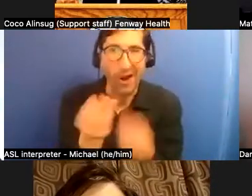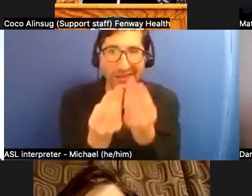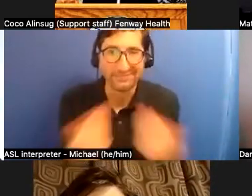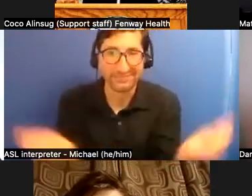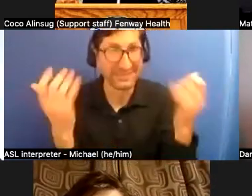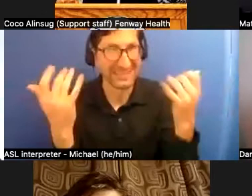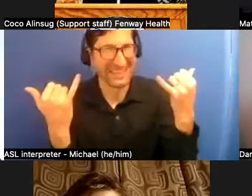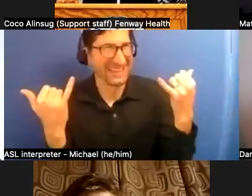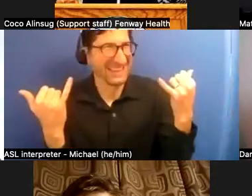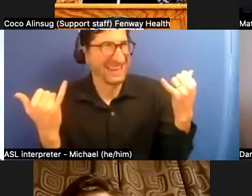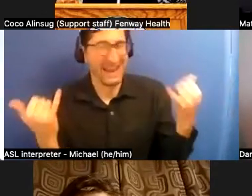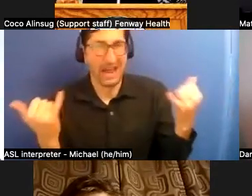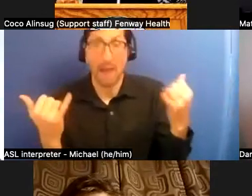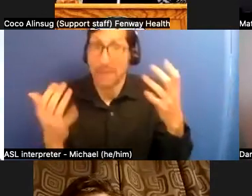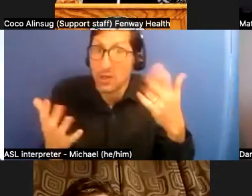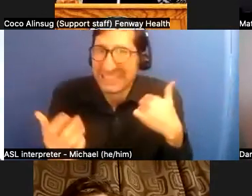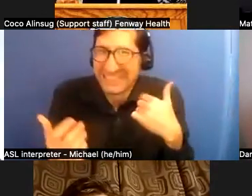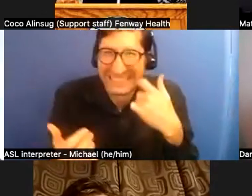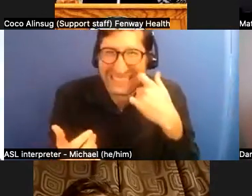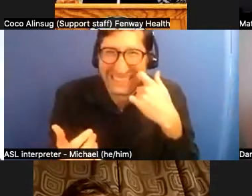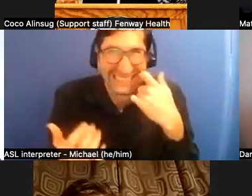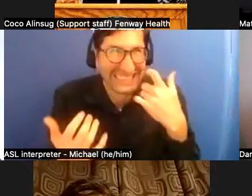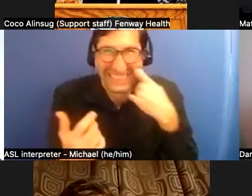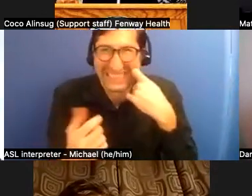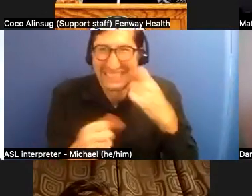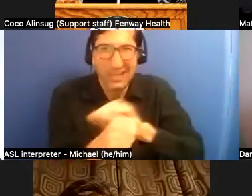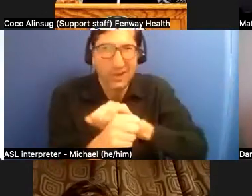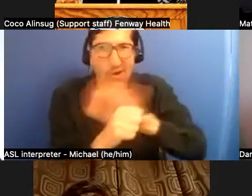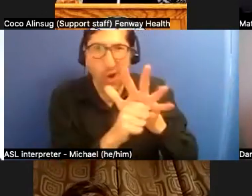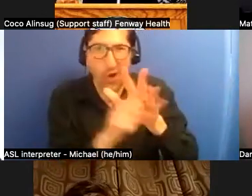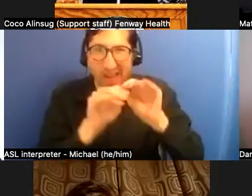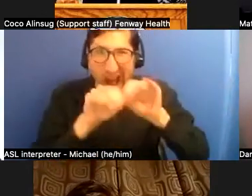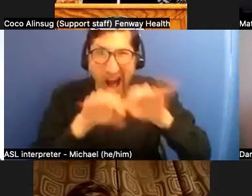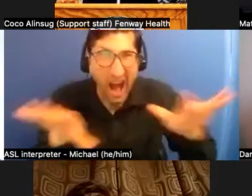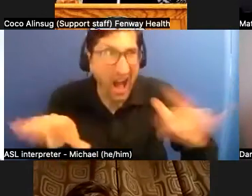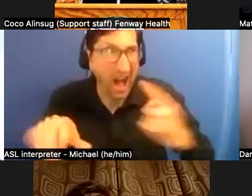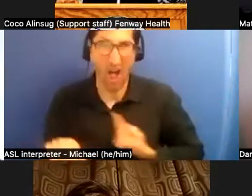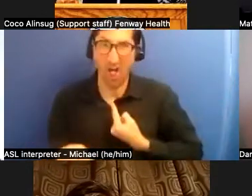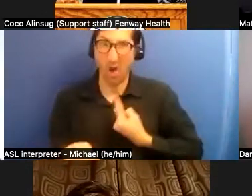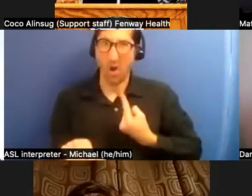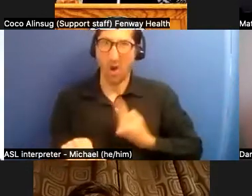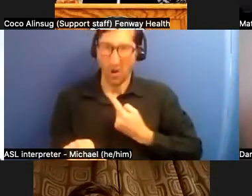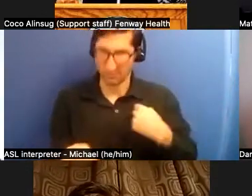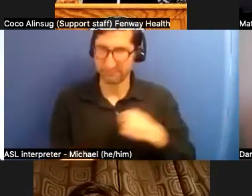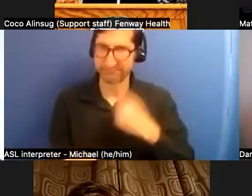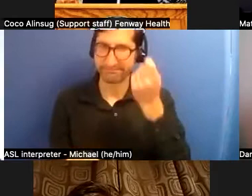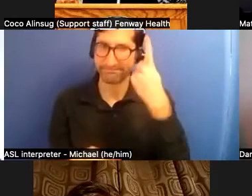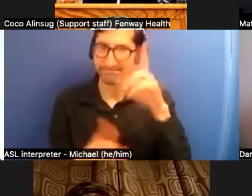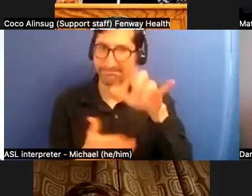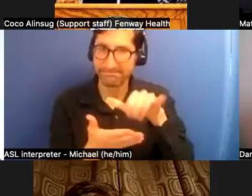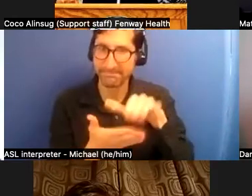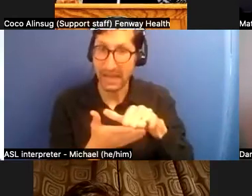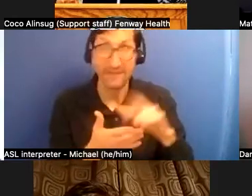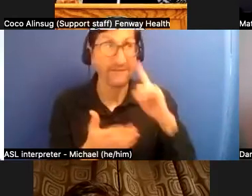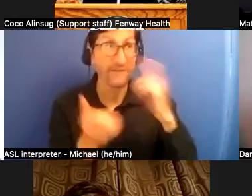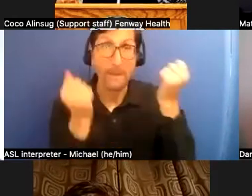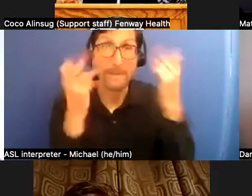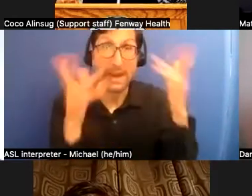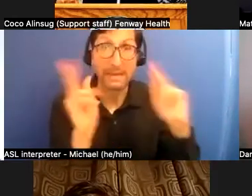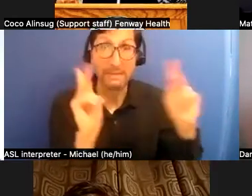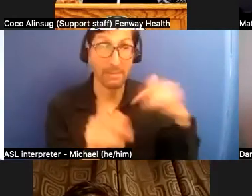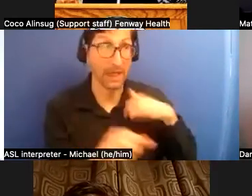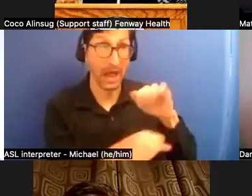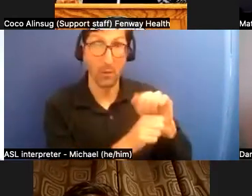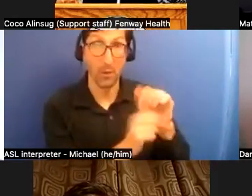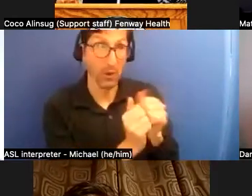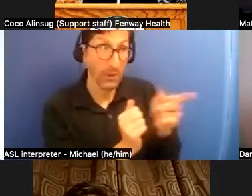post-pandemic, we all know what it's like to feel really alone and the despair that can come along with that. You know, for a lot of the folks that I work with, that's everyday life. And a